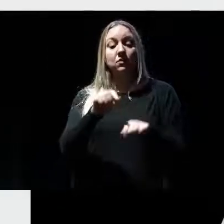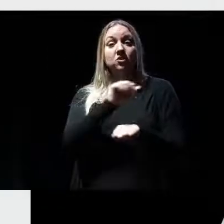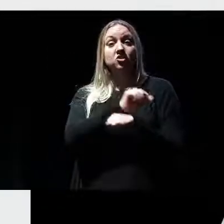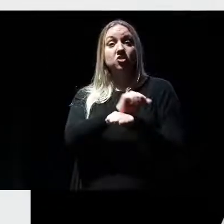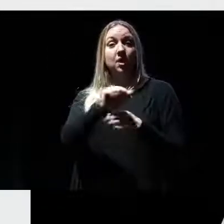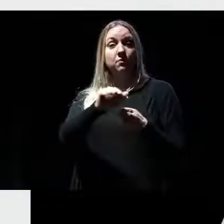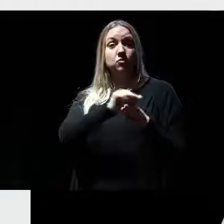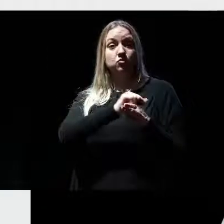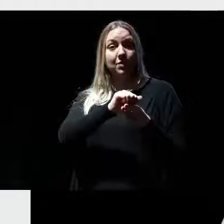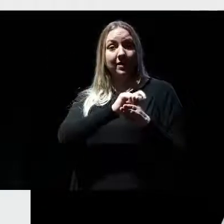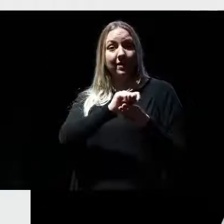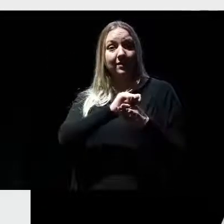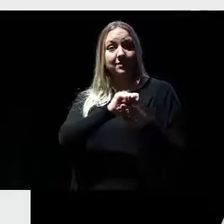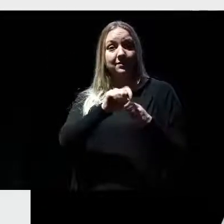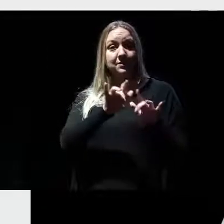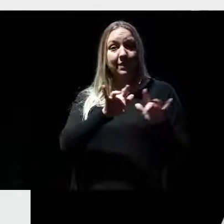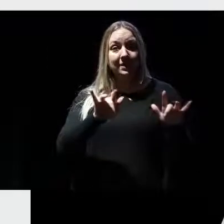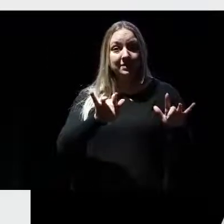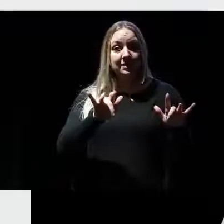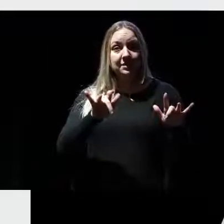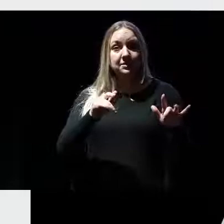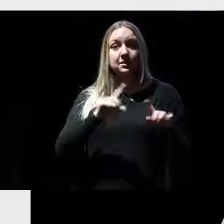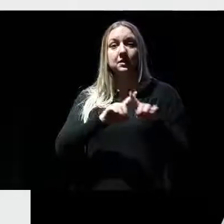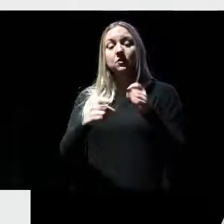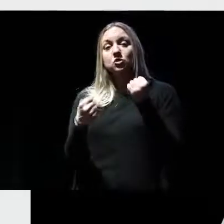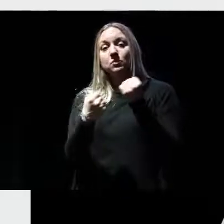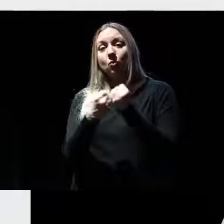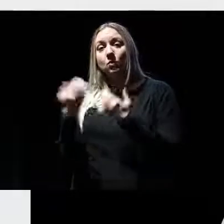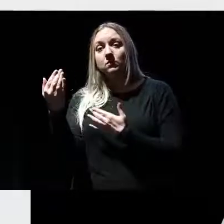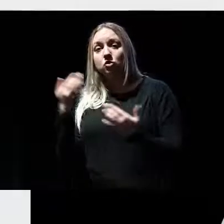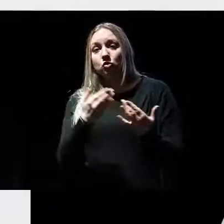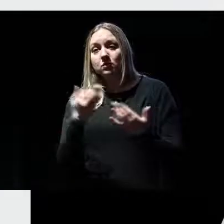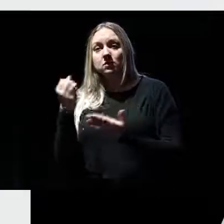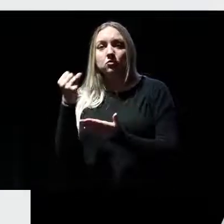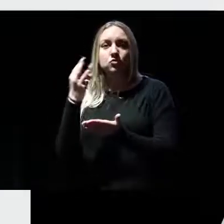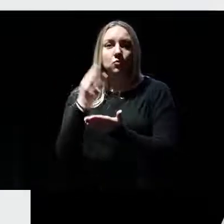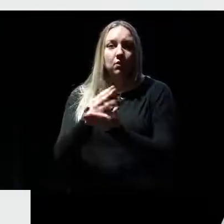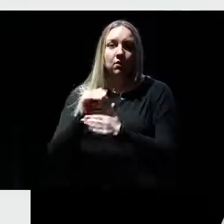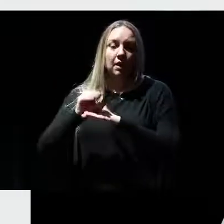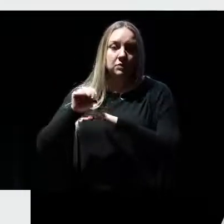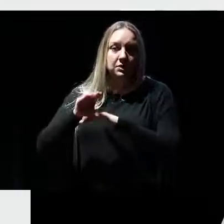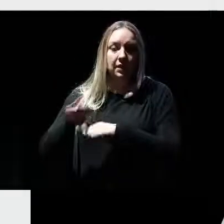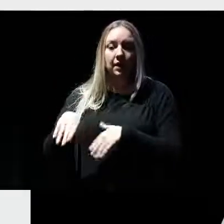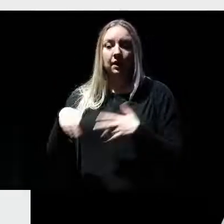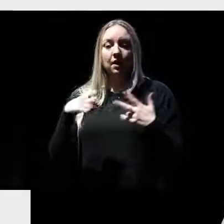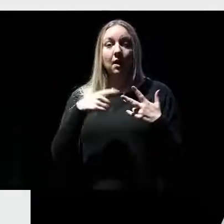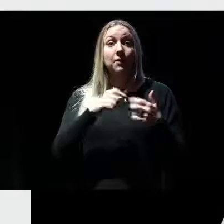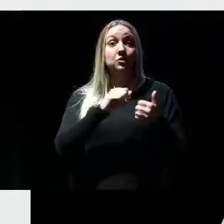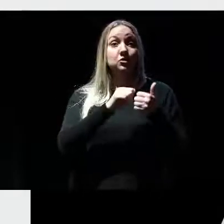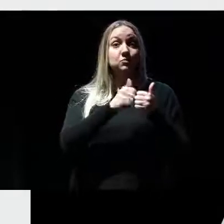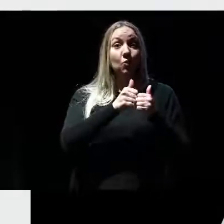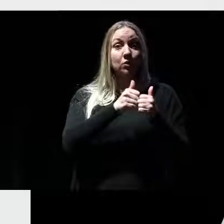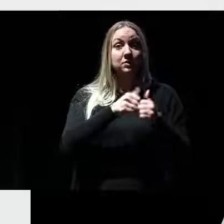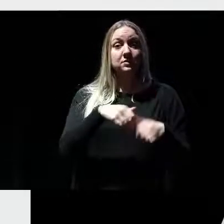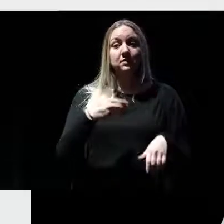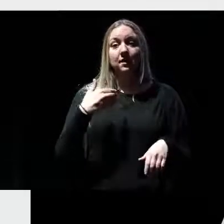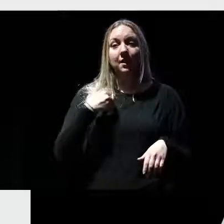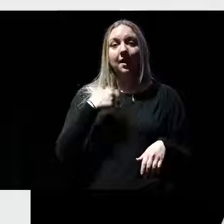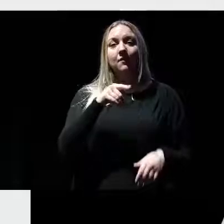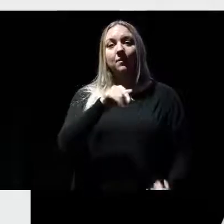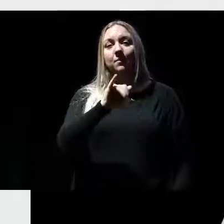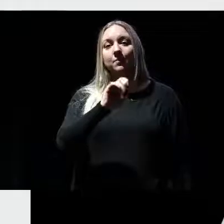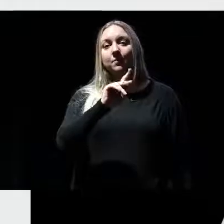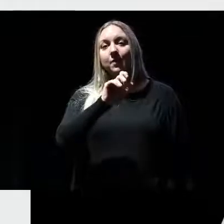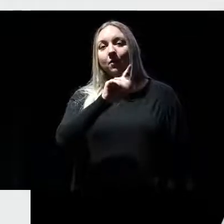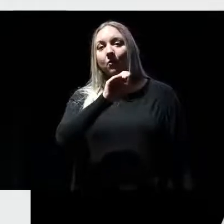spaces, supportive services. There's a half-court basketball, pickleball court, and then a jogging, walking